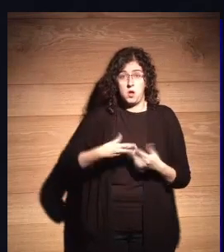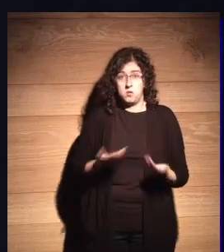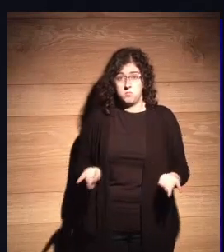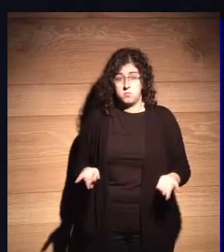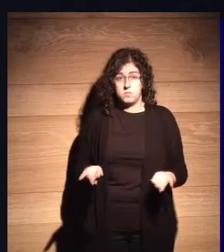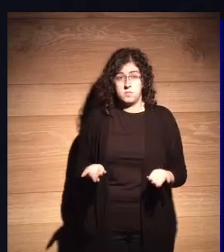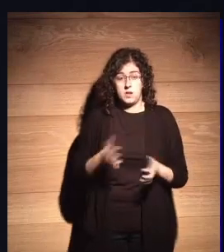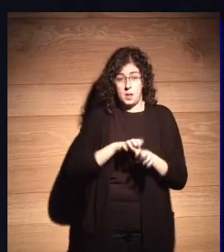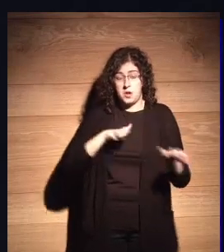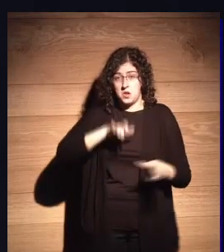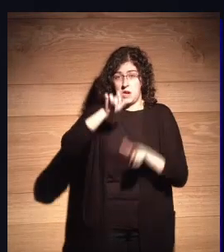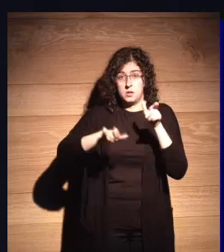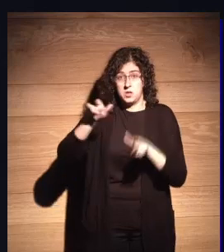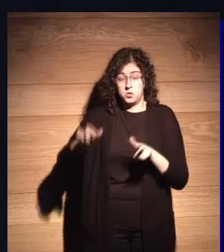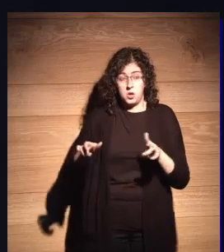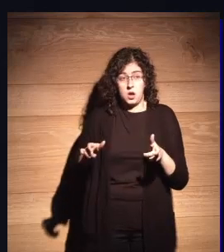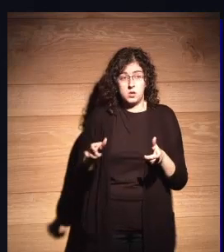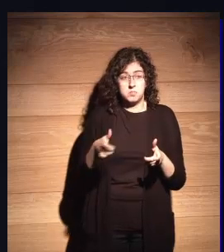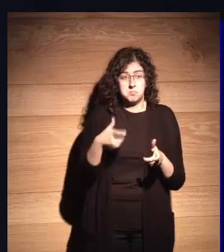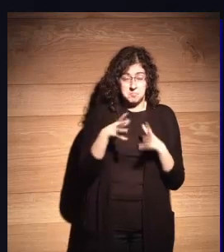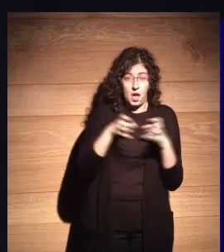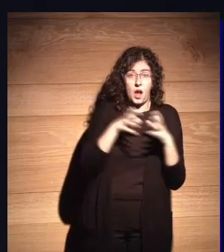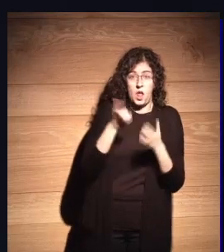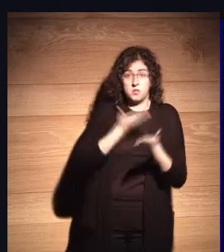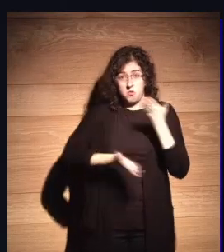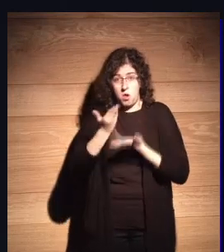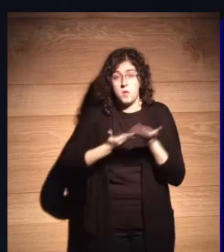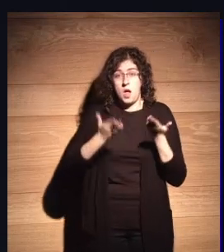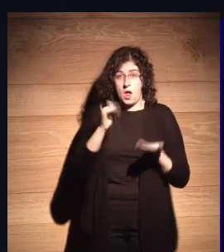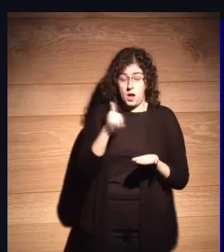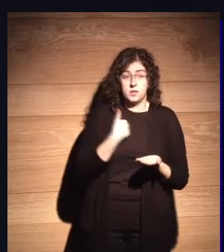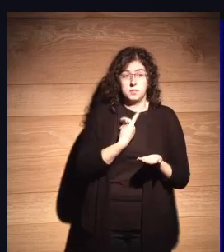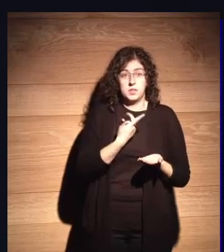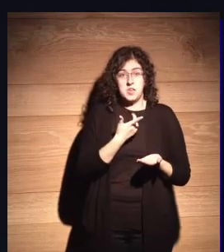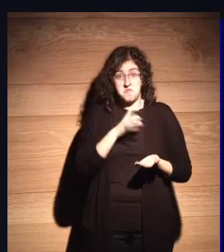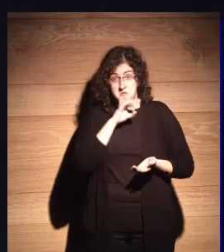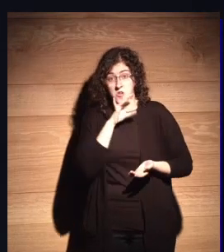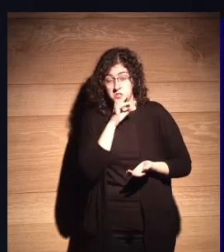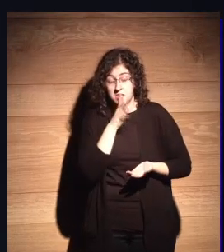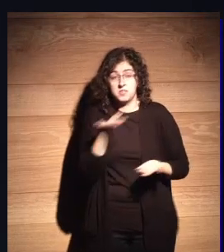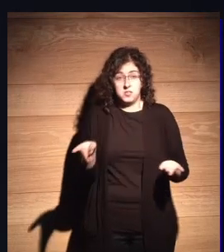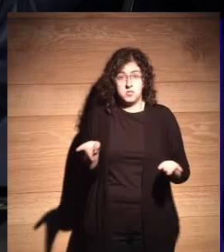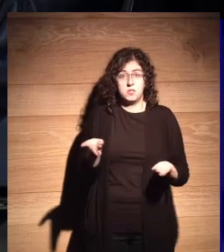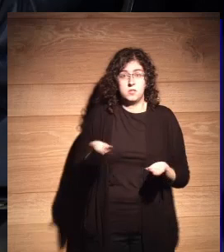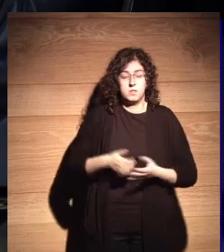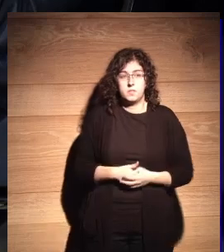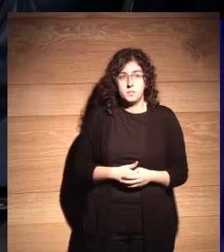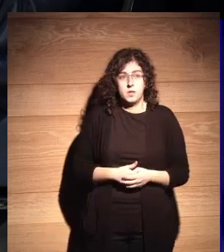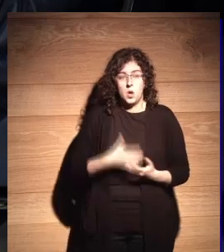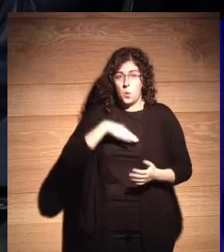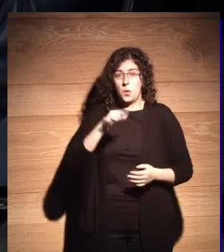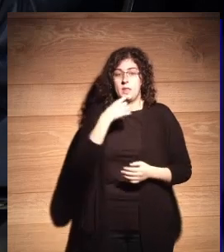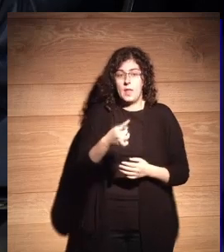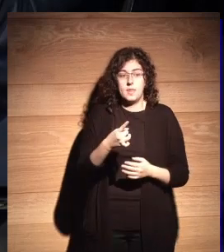willing and flattered and happy to be photographed. And can you say that this changed during the last years?